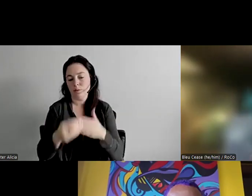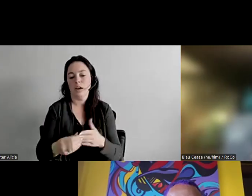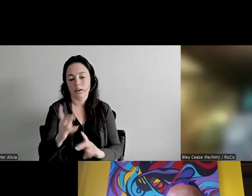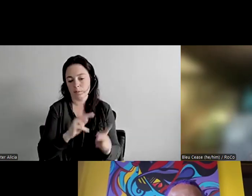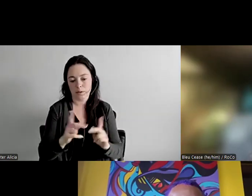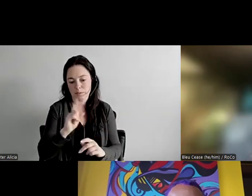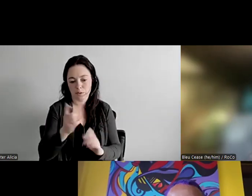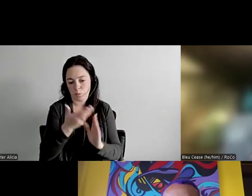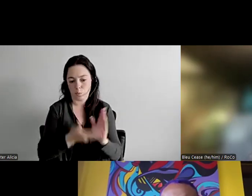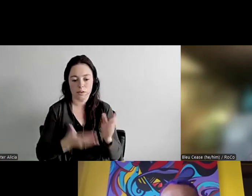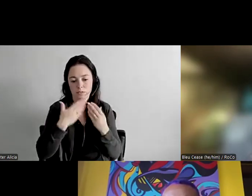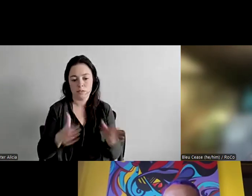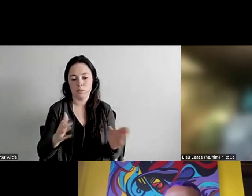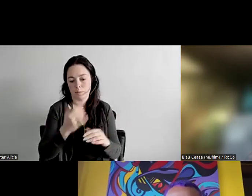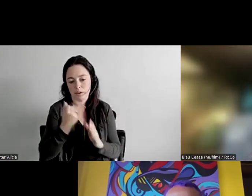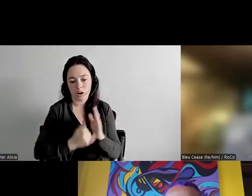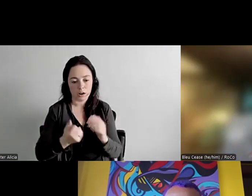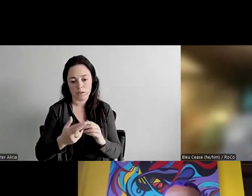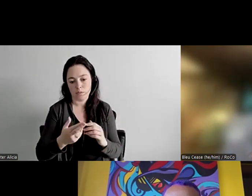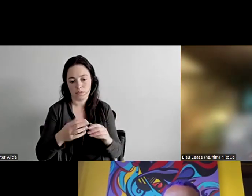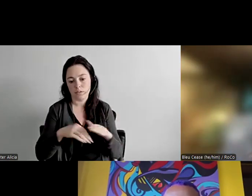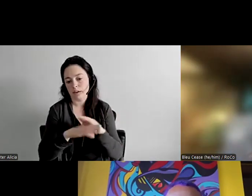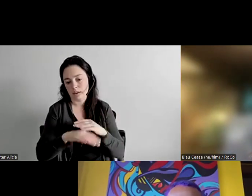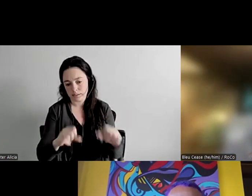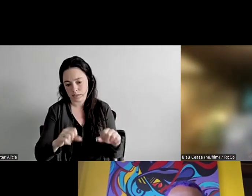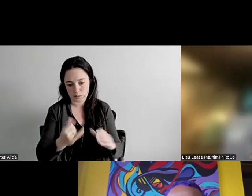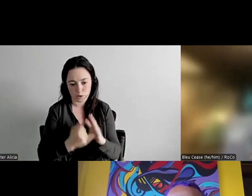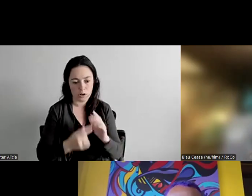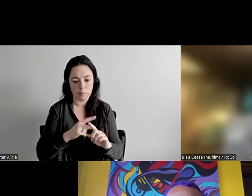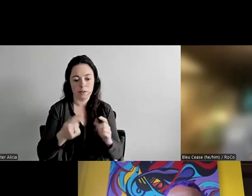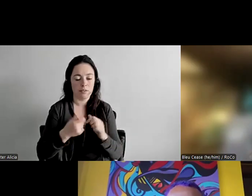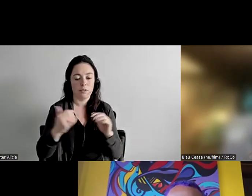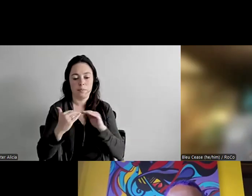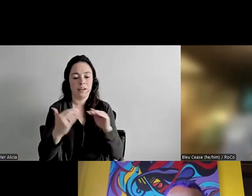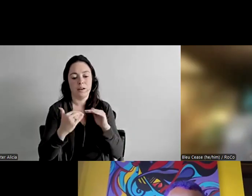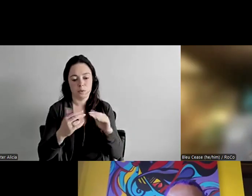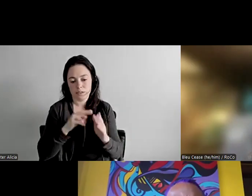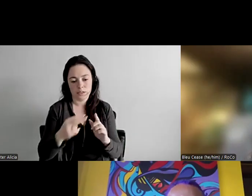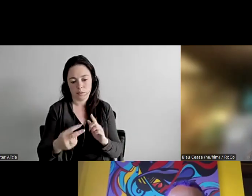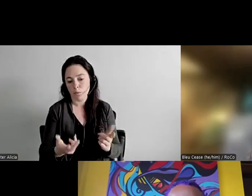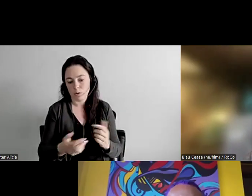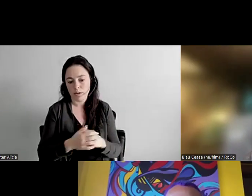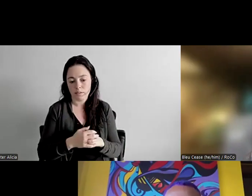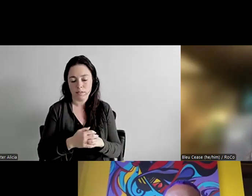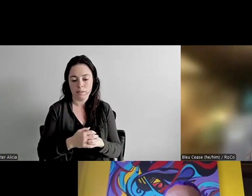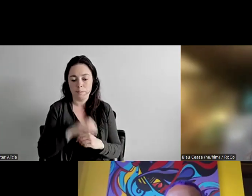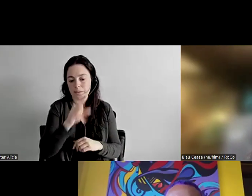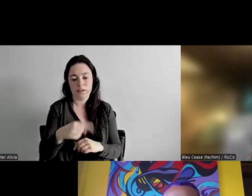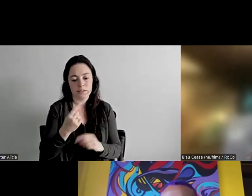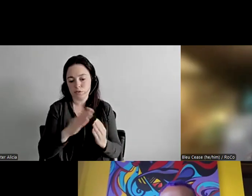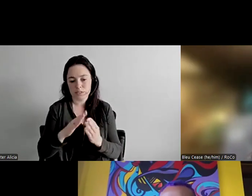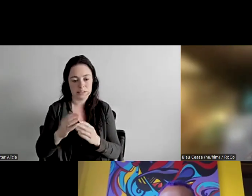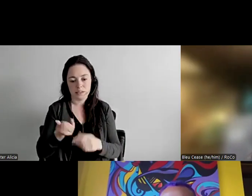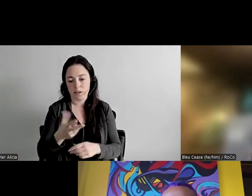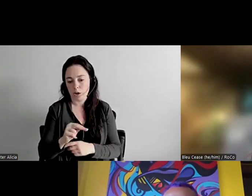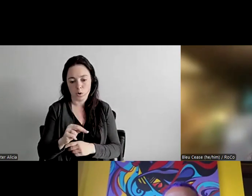there is public art or publicly accessible art, but also from an equity standpoint, right? Because it's not just city-owned public art